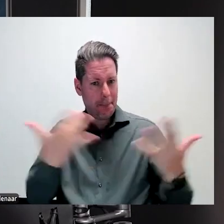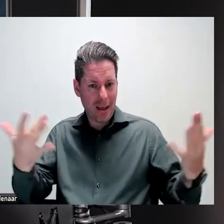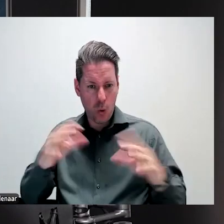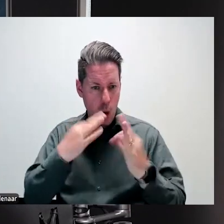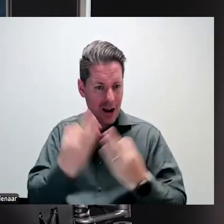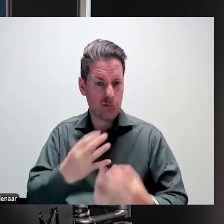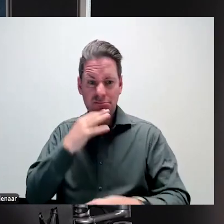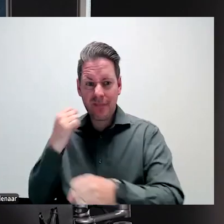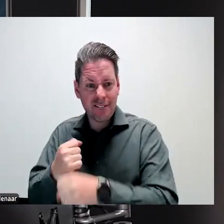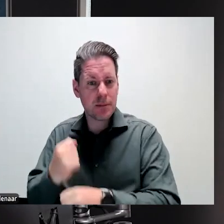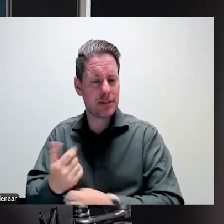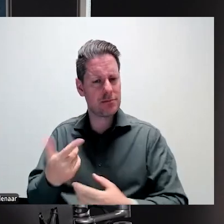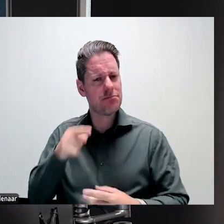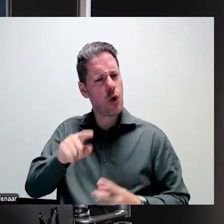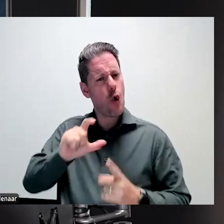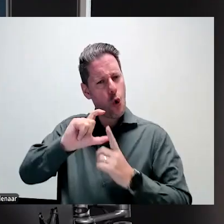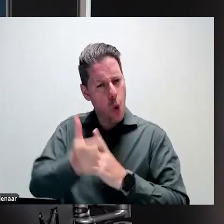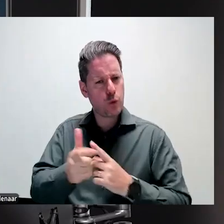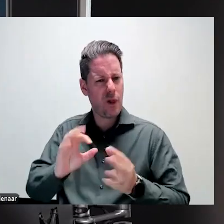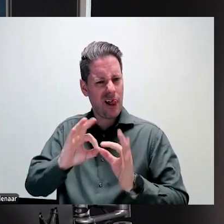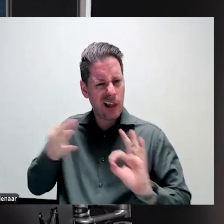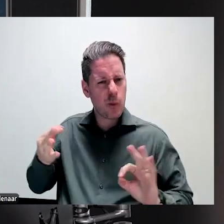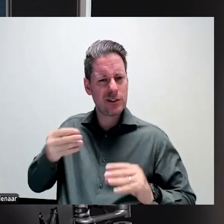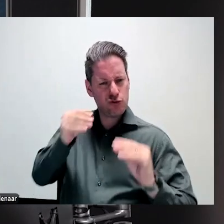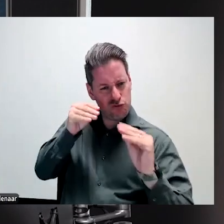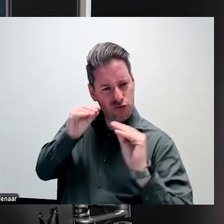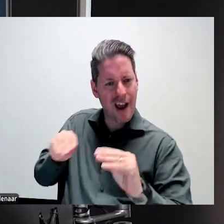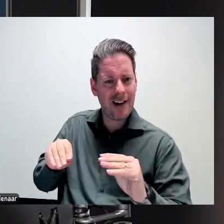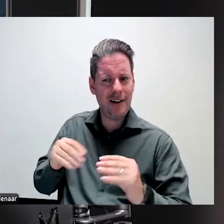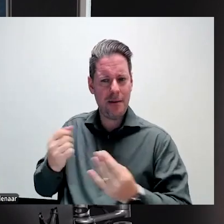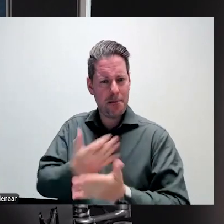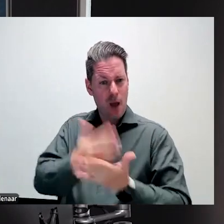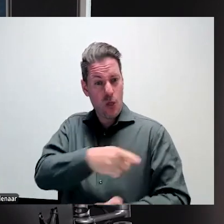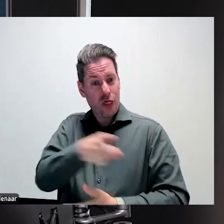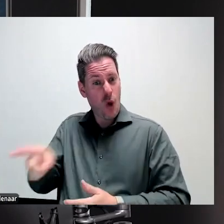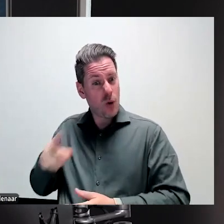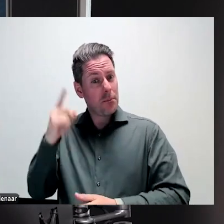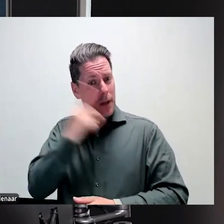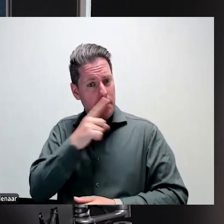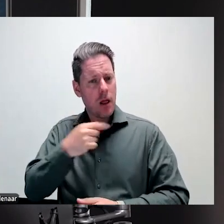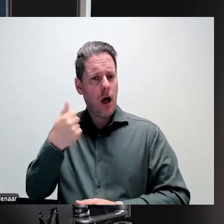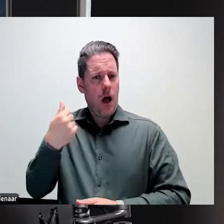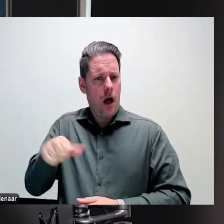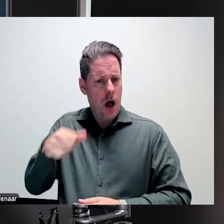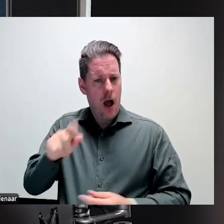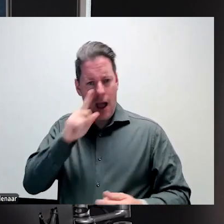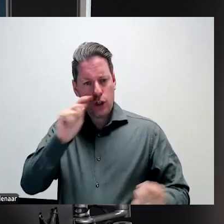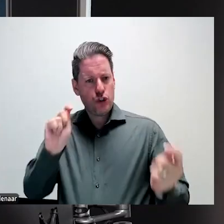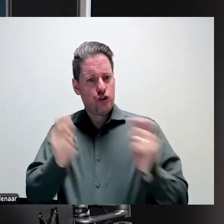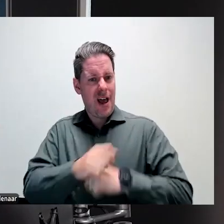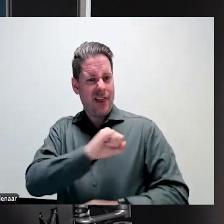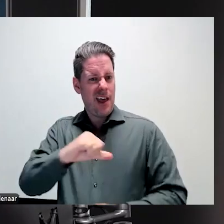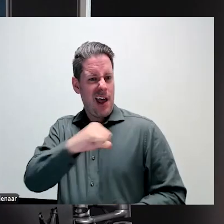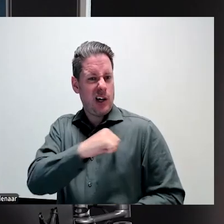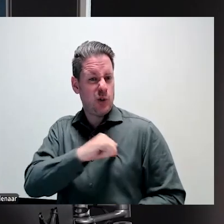and linguistic training to ensure they change their attitude of deafness and